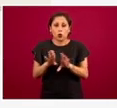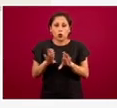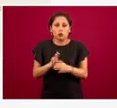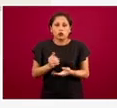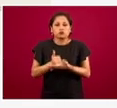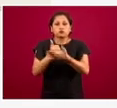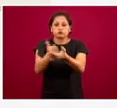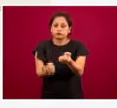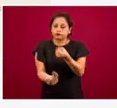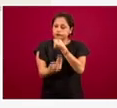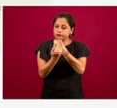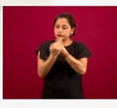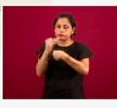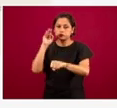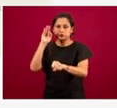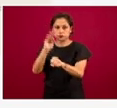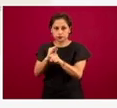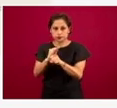infected